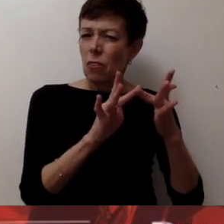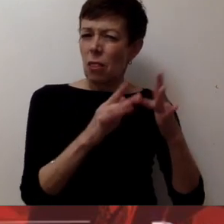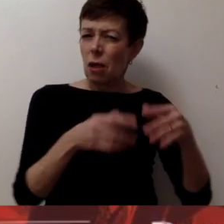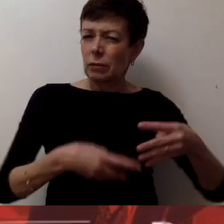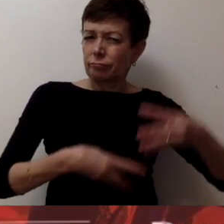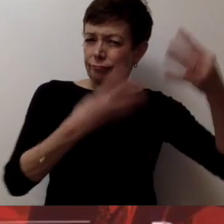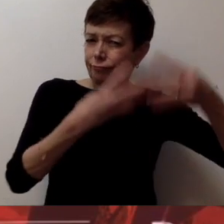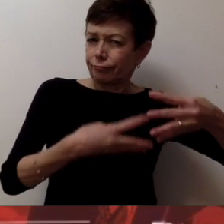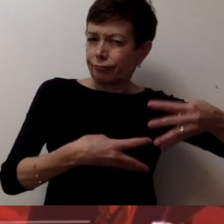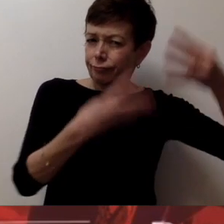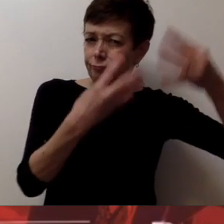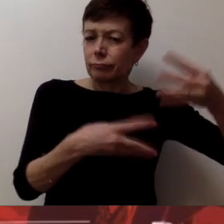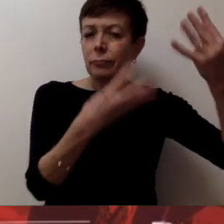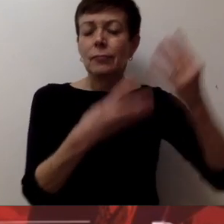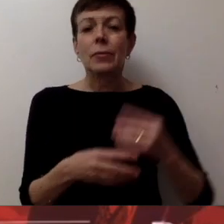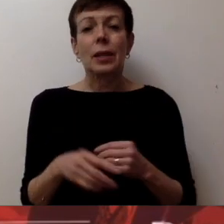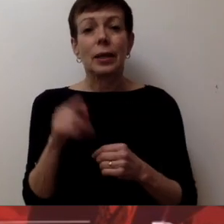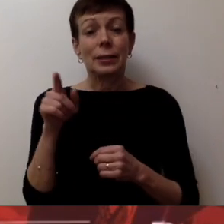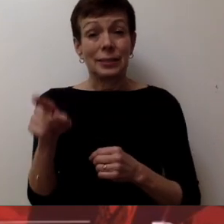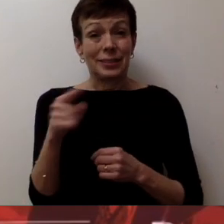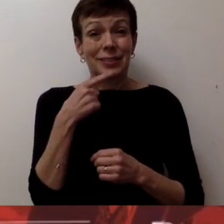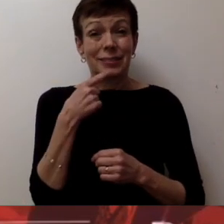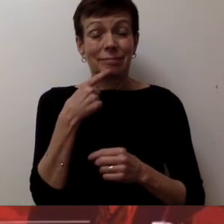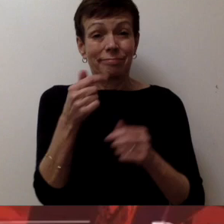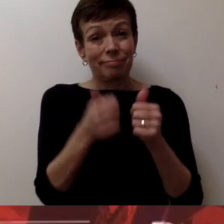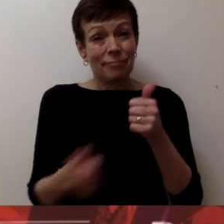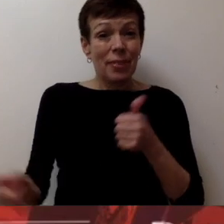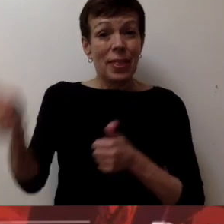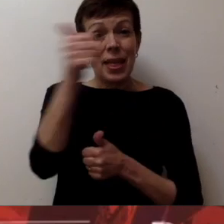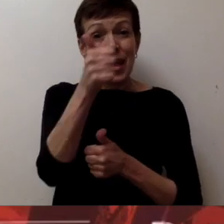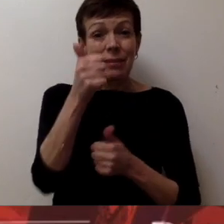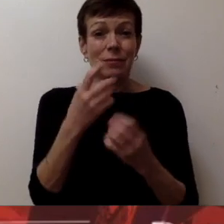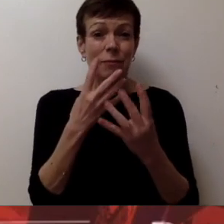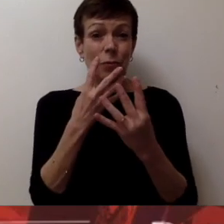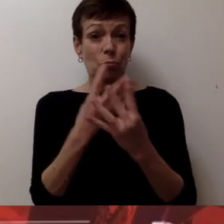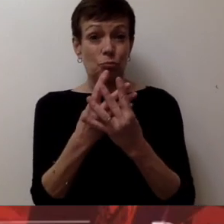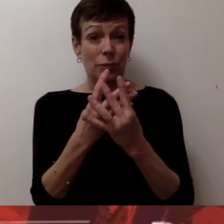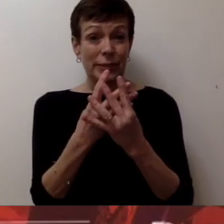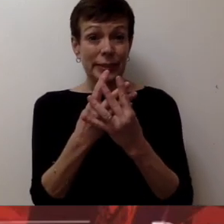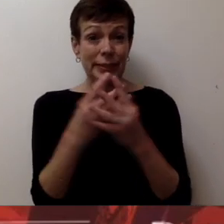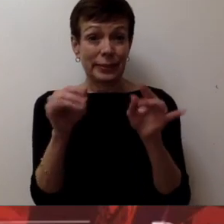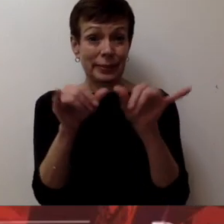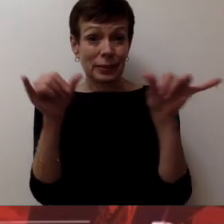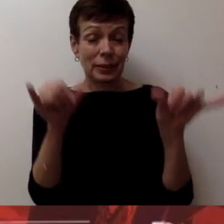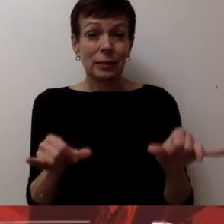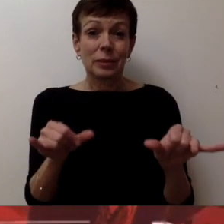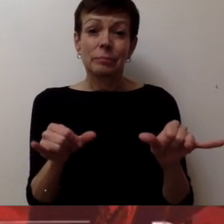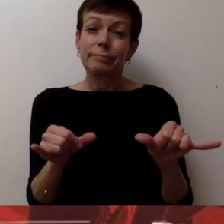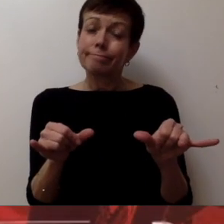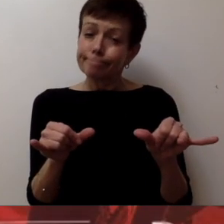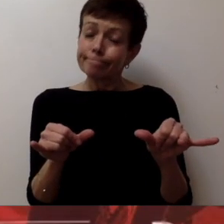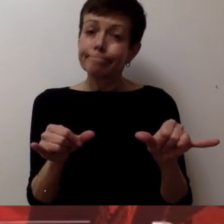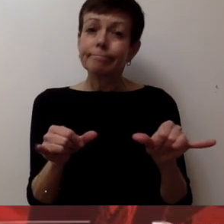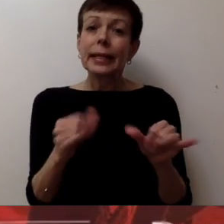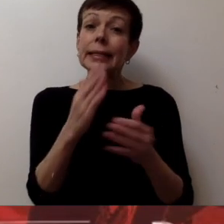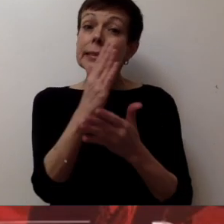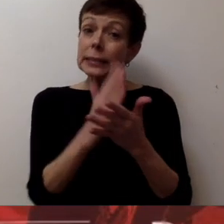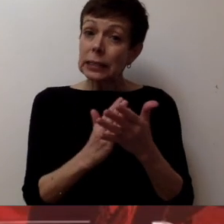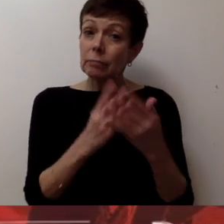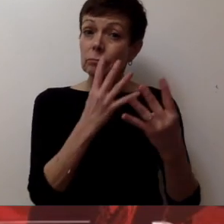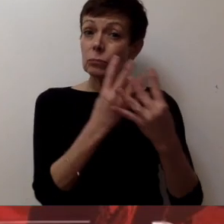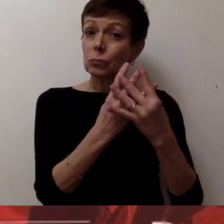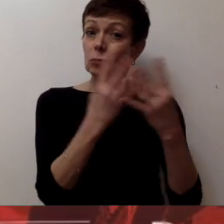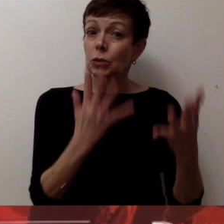online media, has asked the heads of Canada's prison system and parole board to consider early release for some